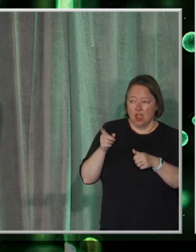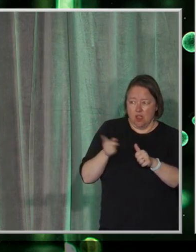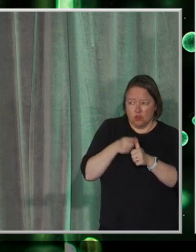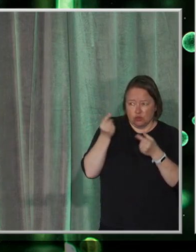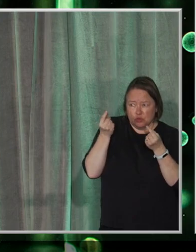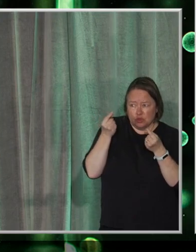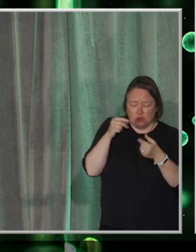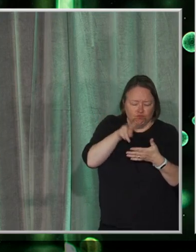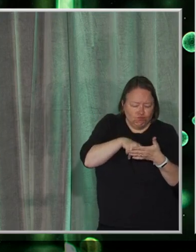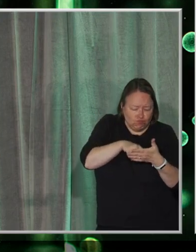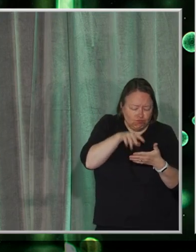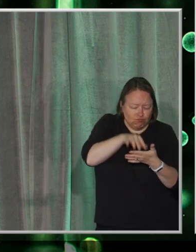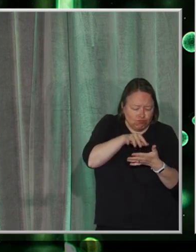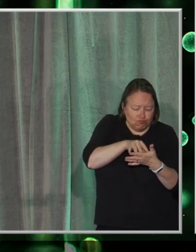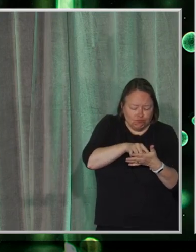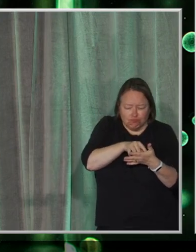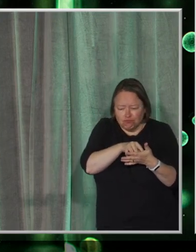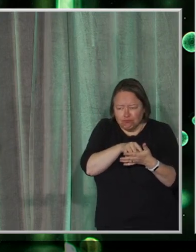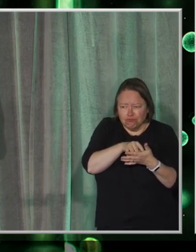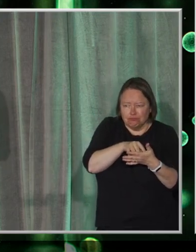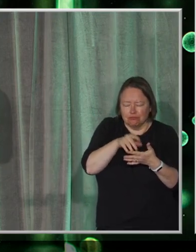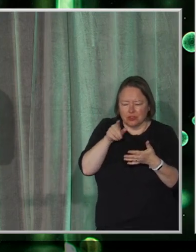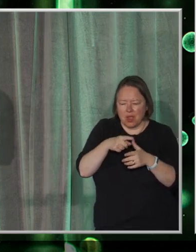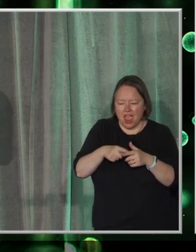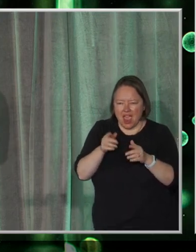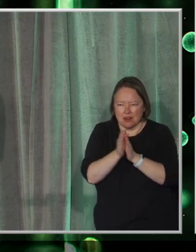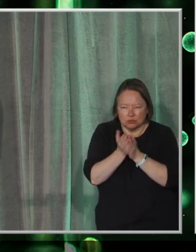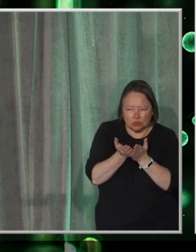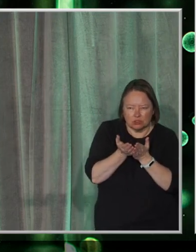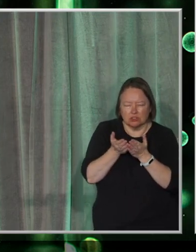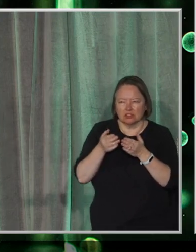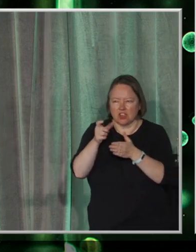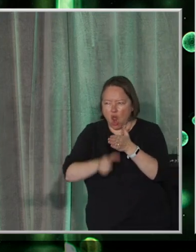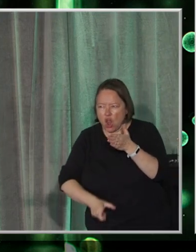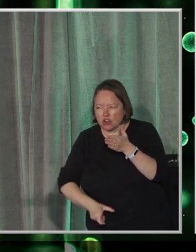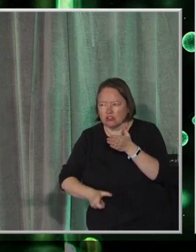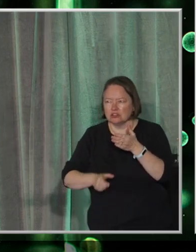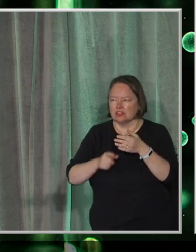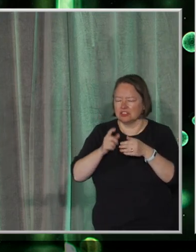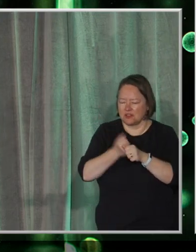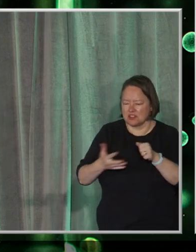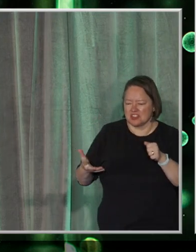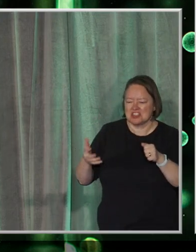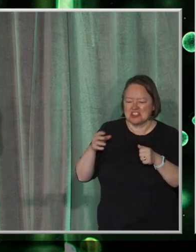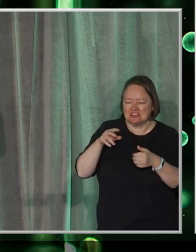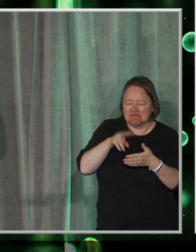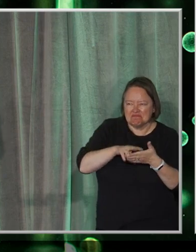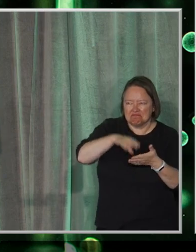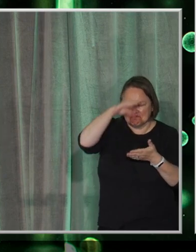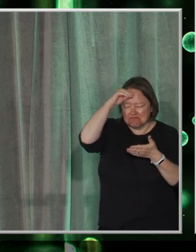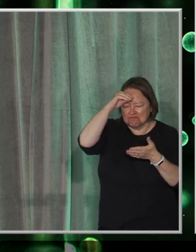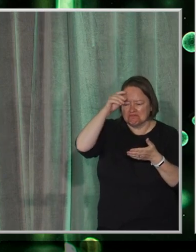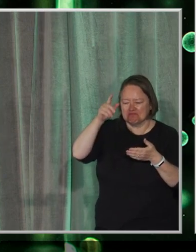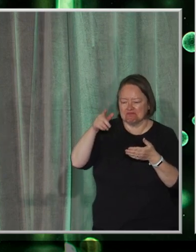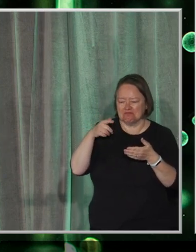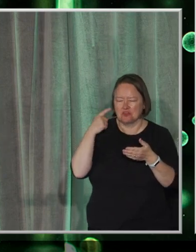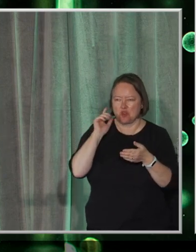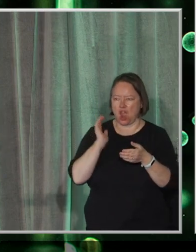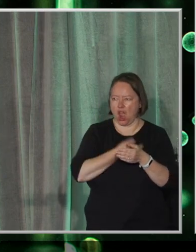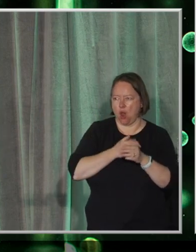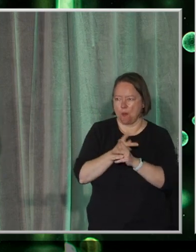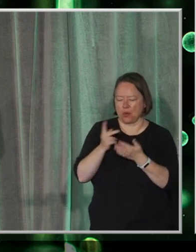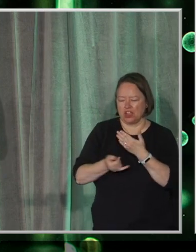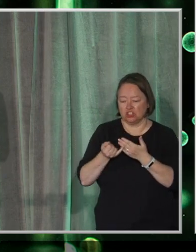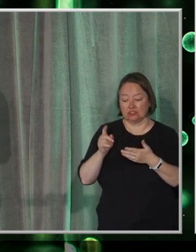the literature review, where we had to read articles and the books and lab reports of the experiments that are similar to our project.